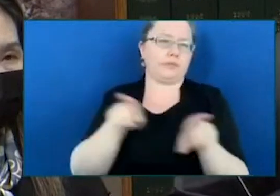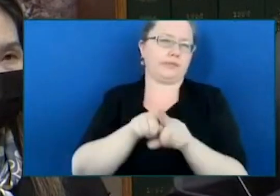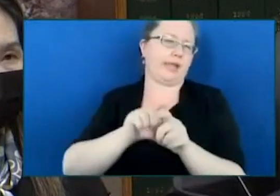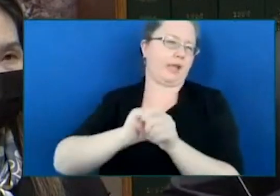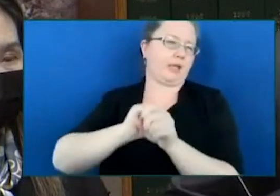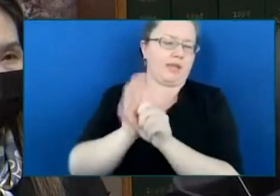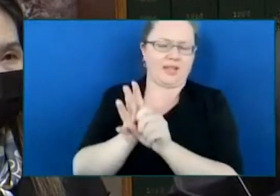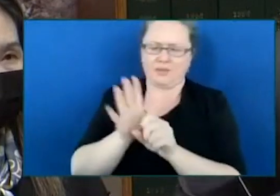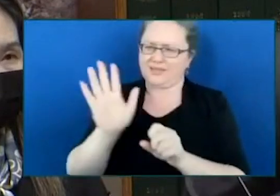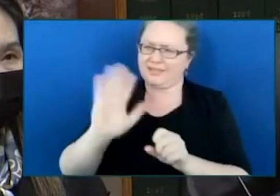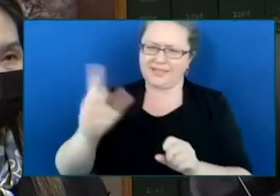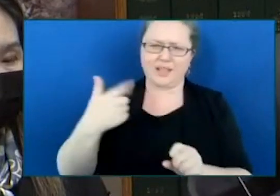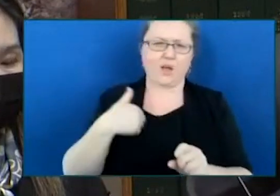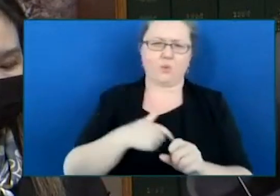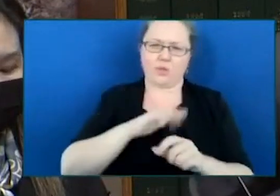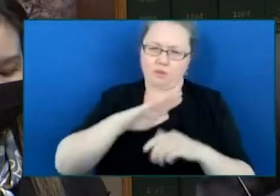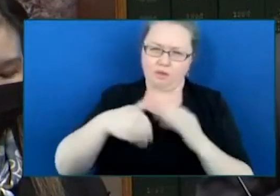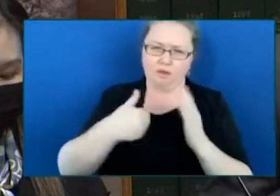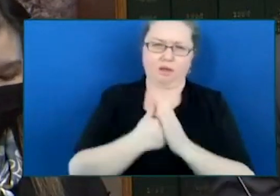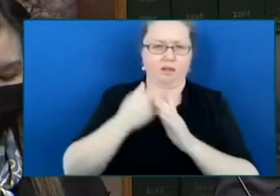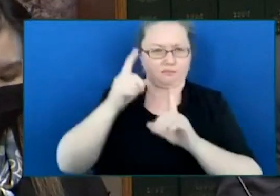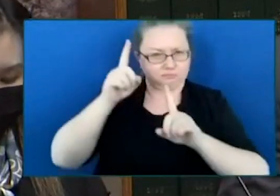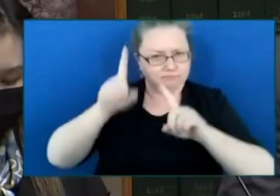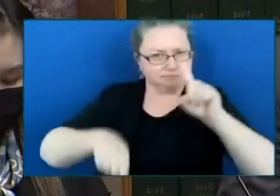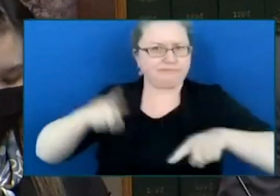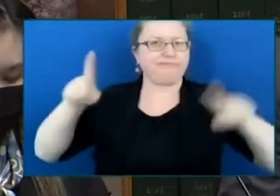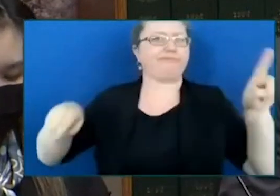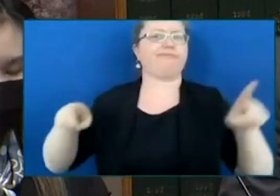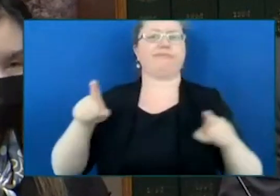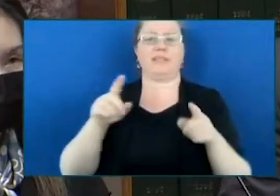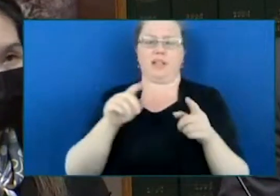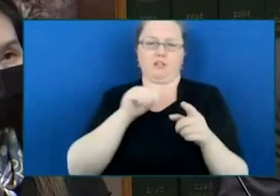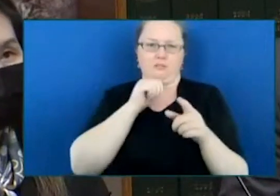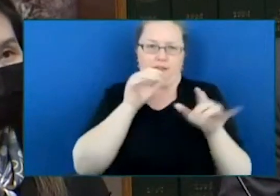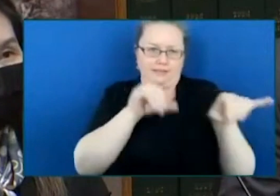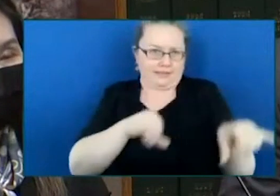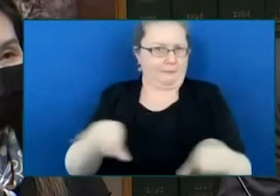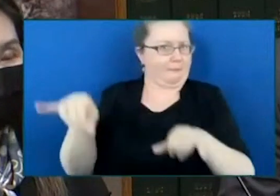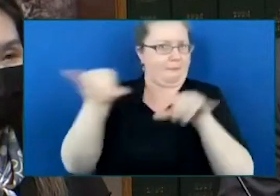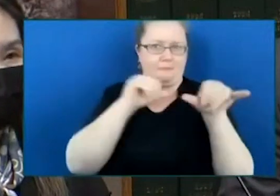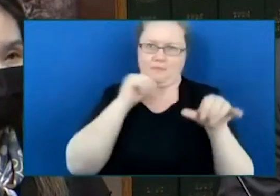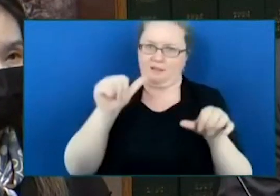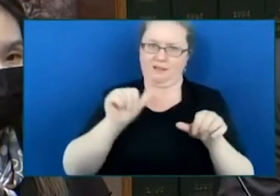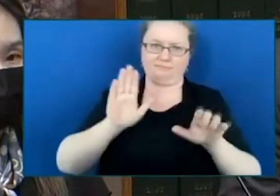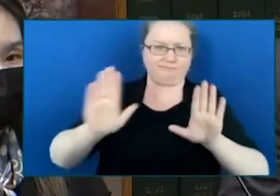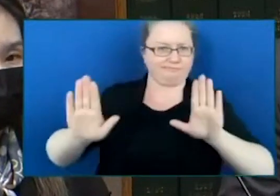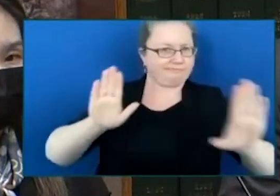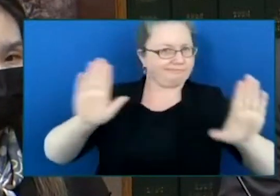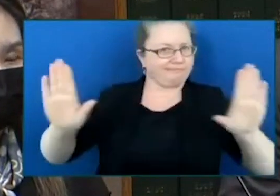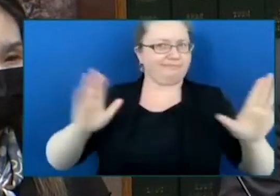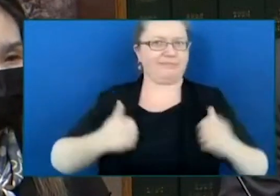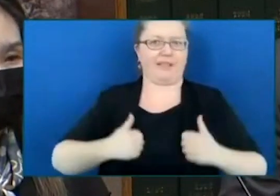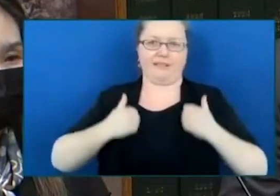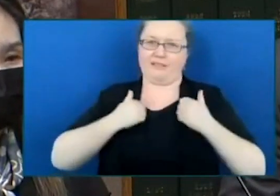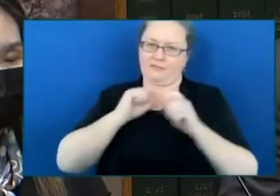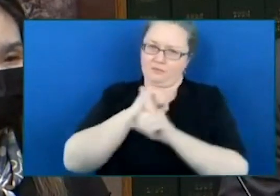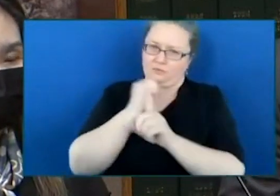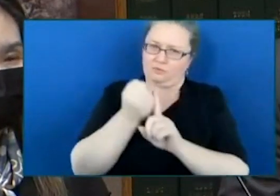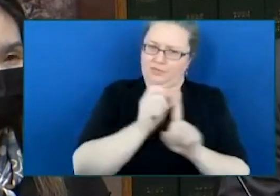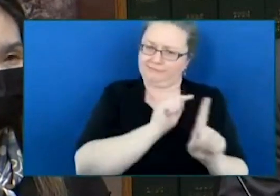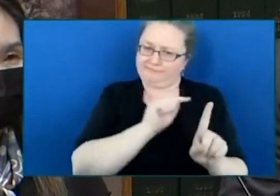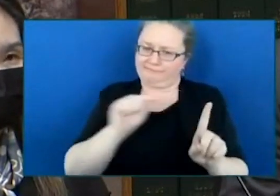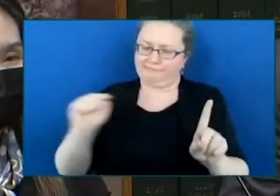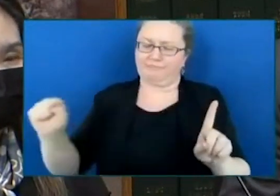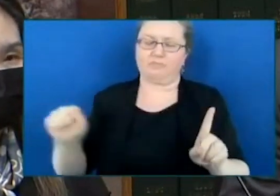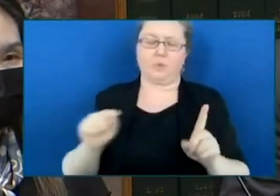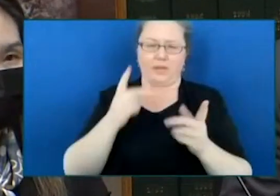deepen pre-existing gaps in services and supports. And we can see this playing out on streets right across the country. A new